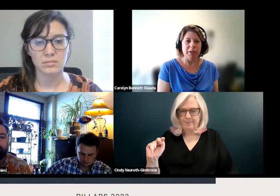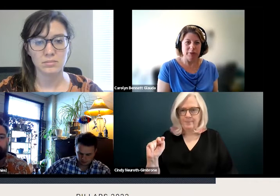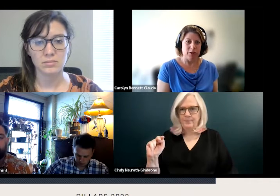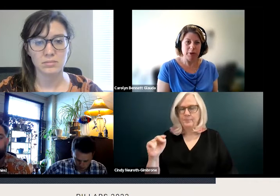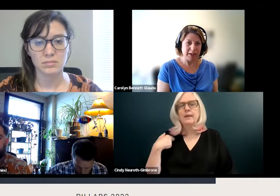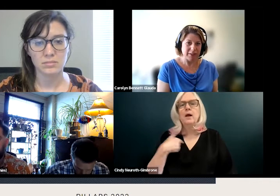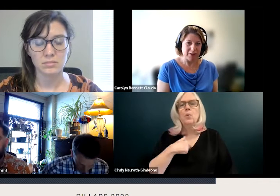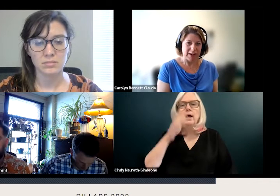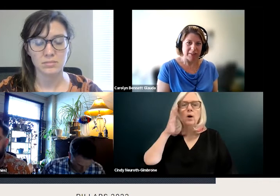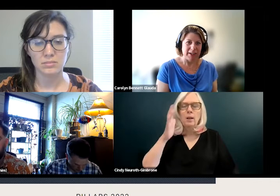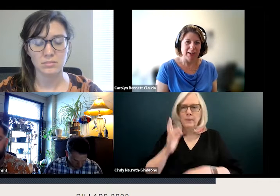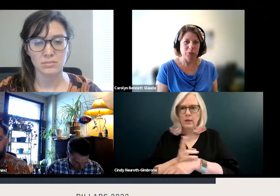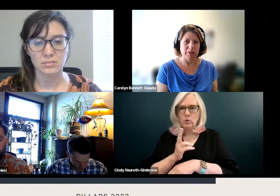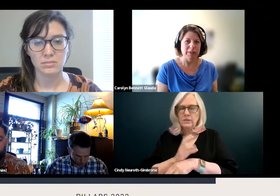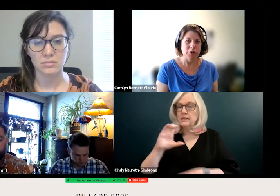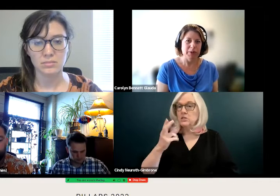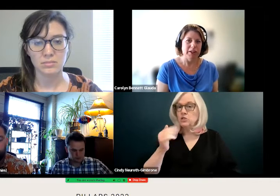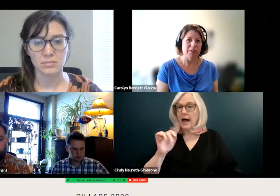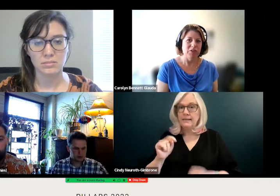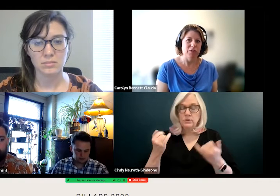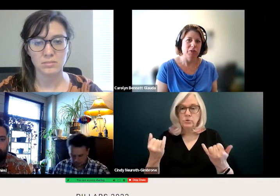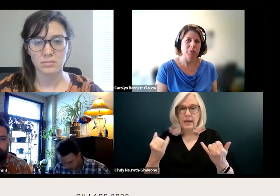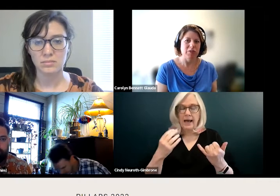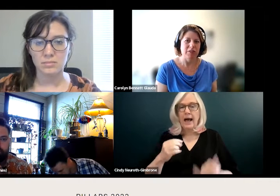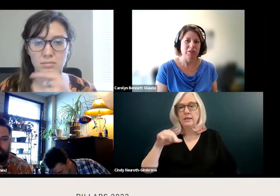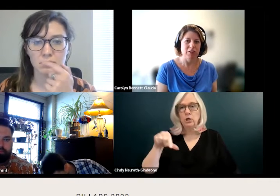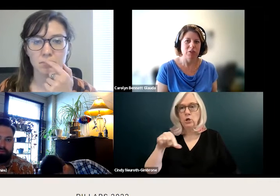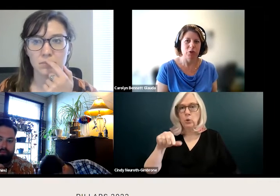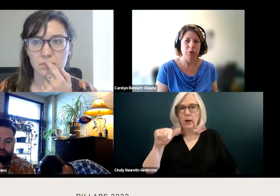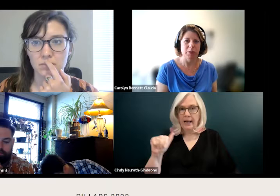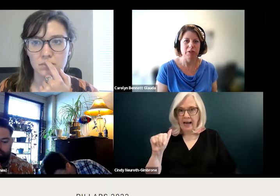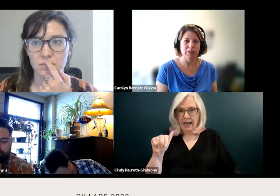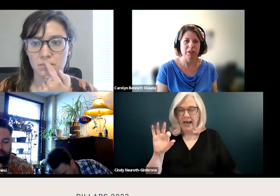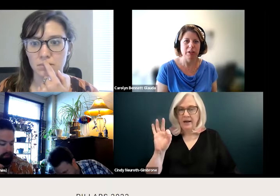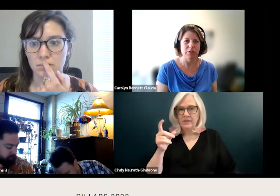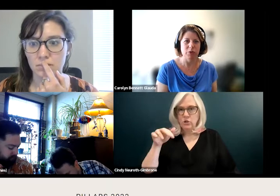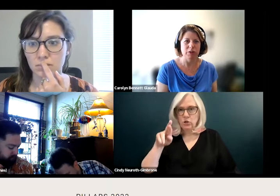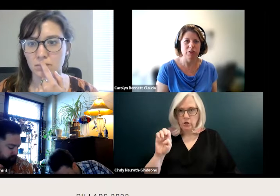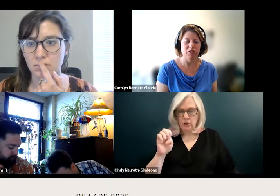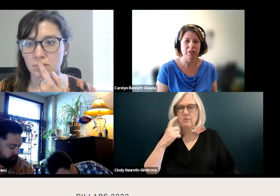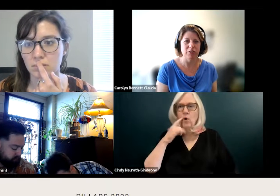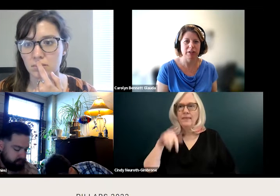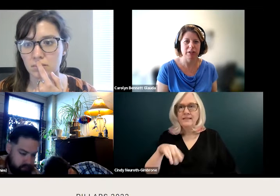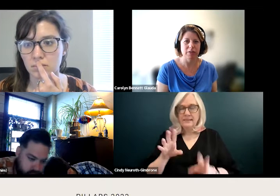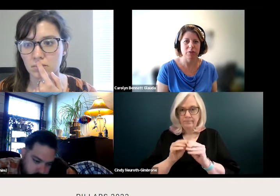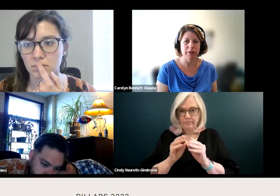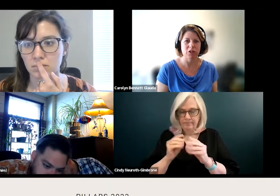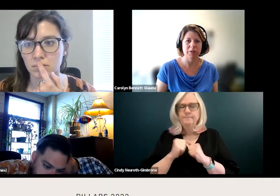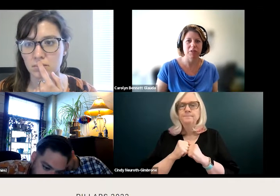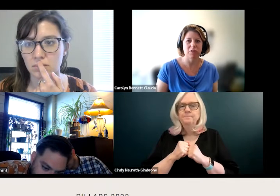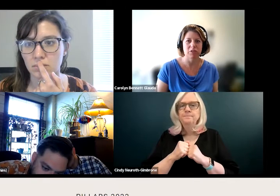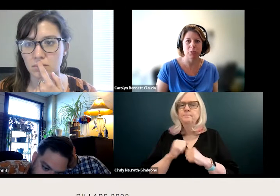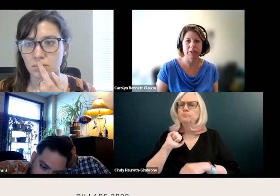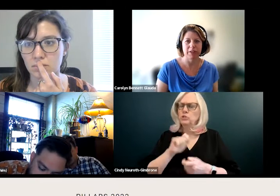We will be utilizing the chat today as well as the Q&A feature for this presentation. So we'd appreciate it if you could change your settings so that